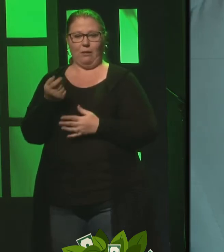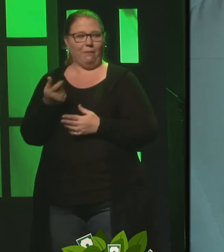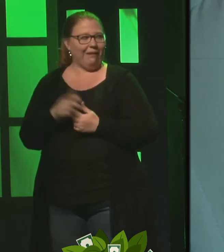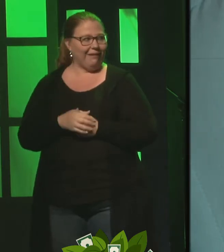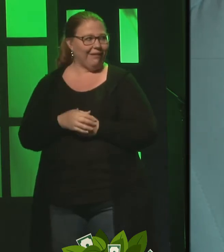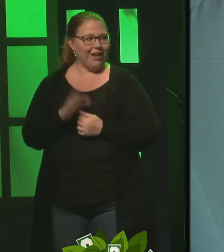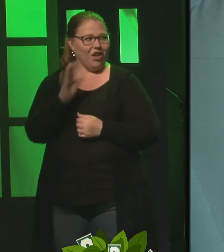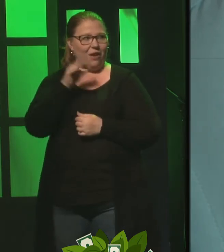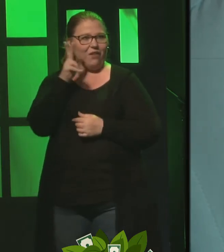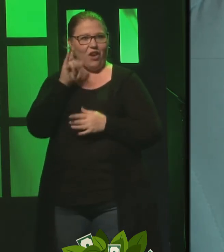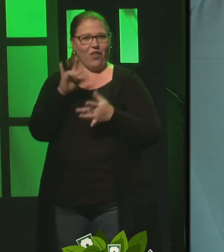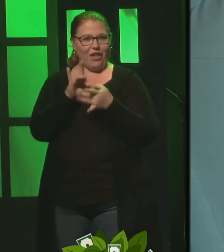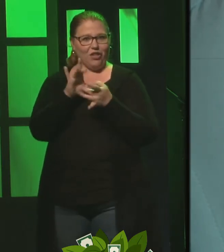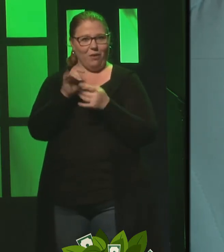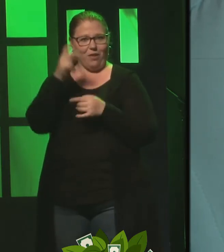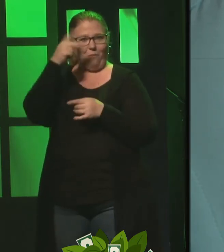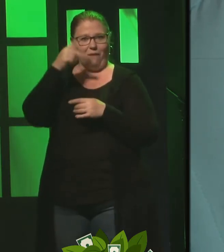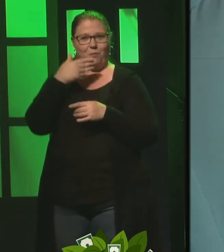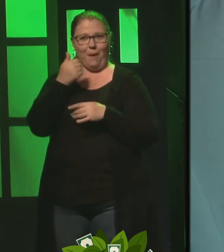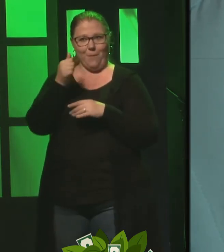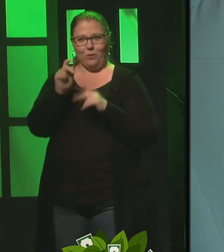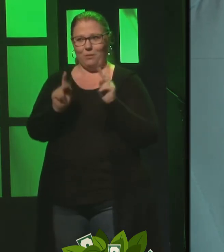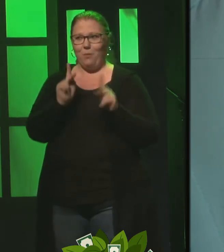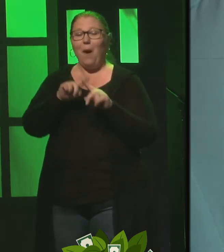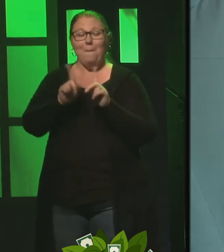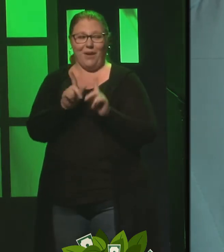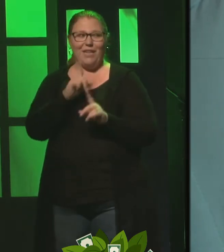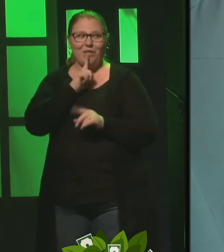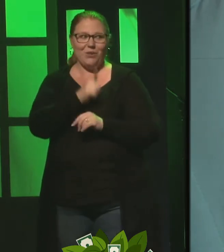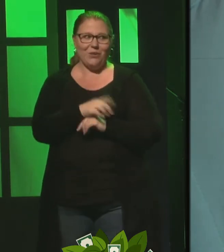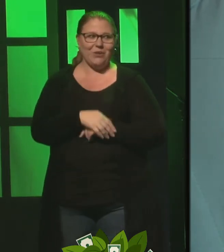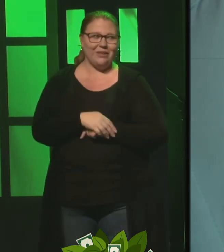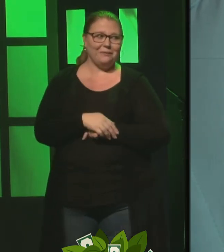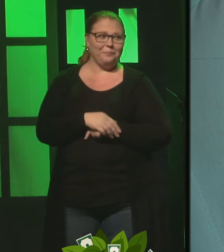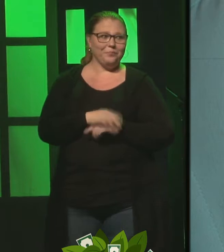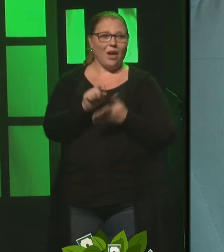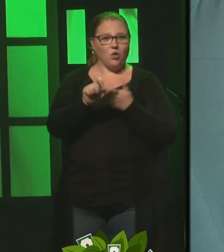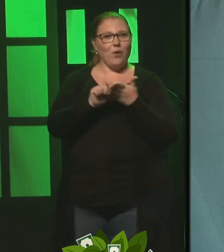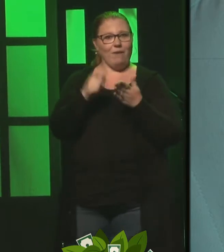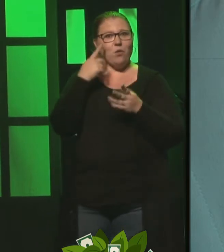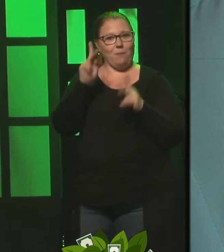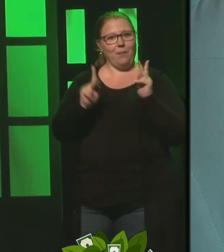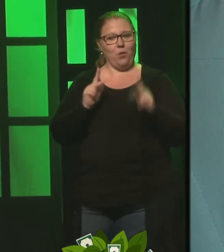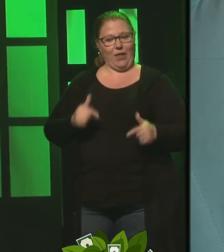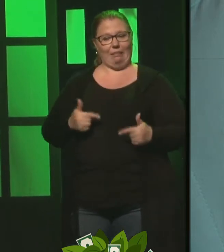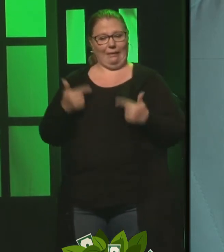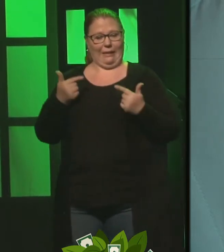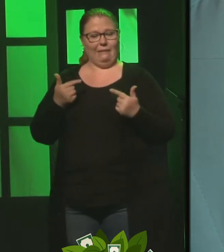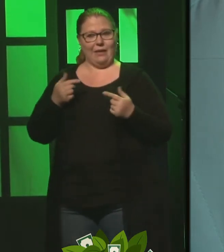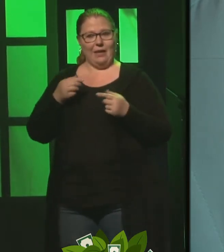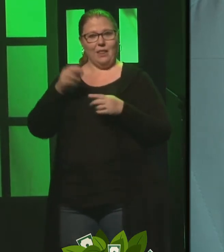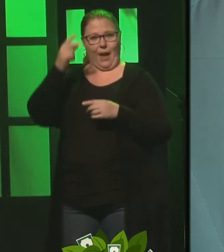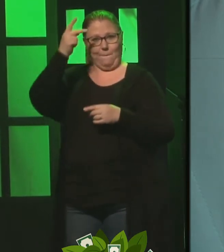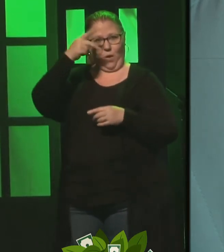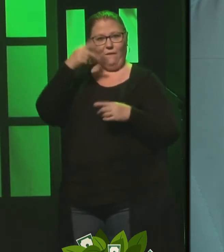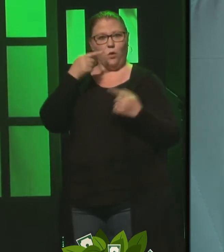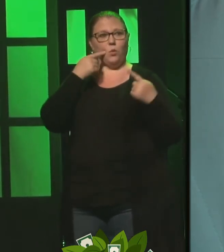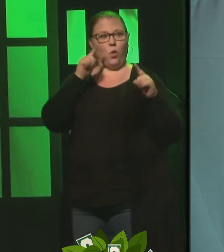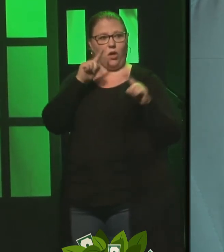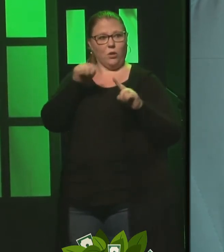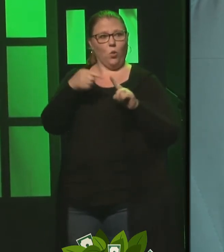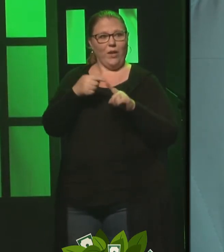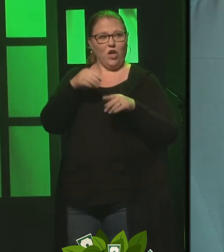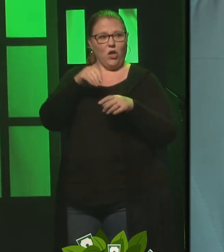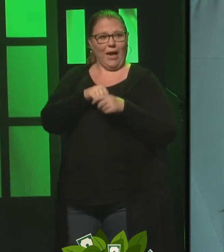You'll never hear that description of Proverbs by most people, but it's true. These were written for people who lived in, Proverbs works when you're